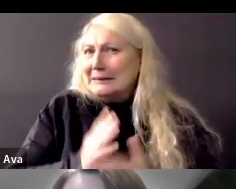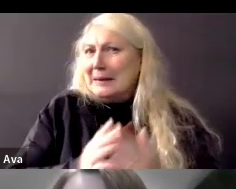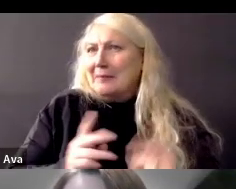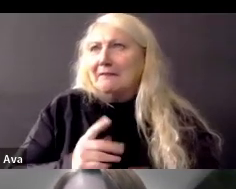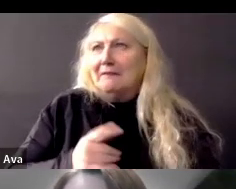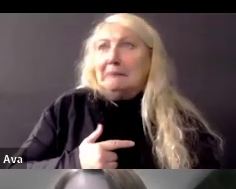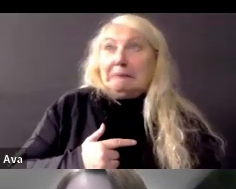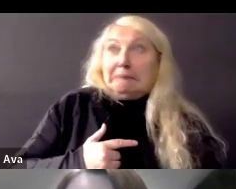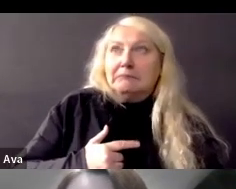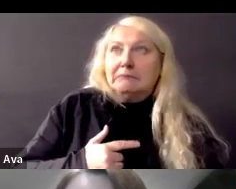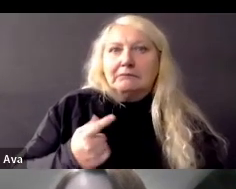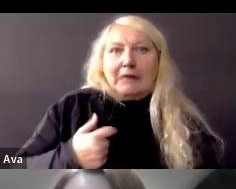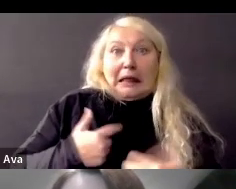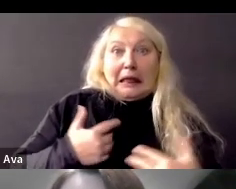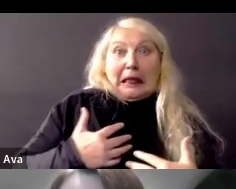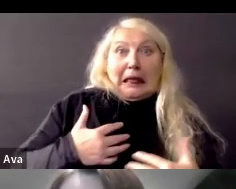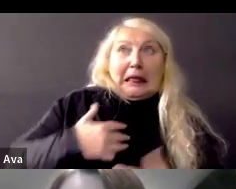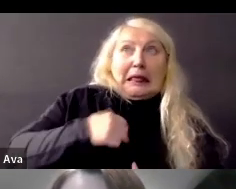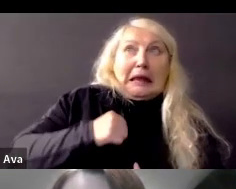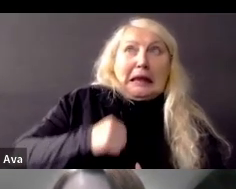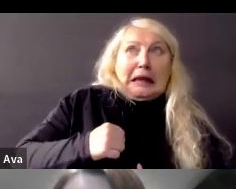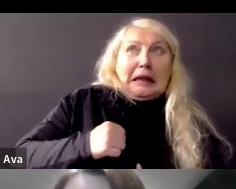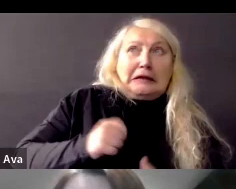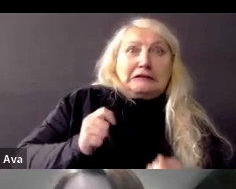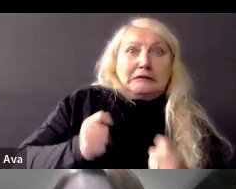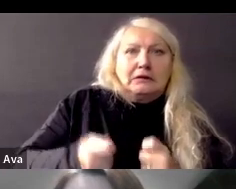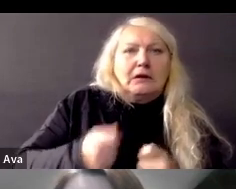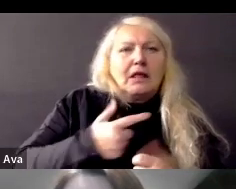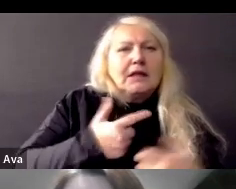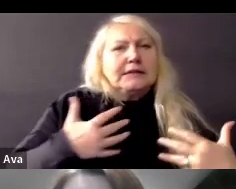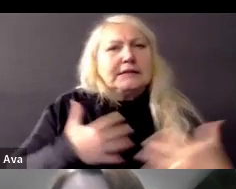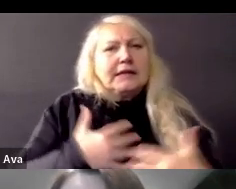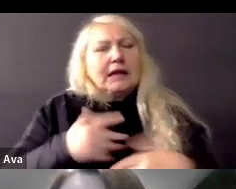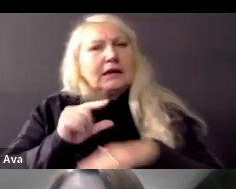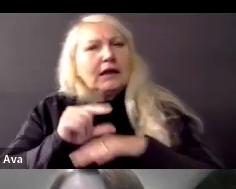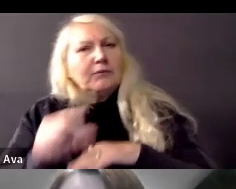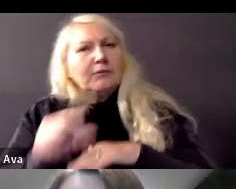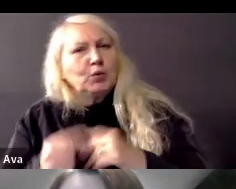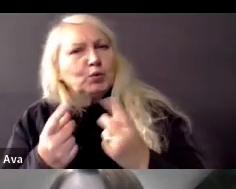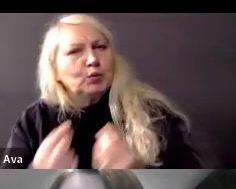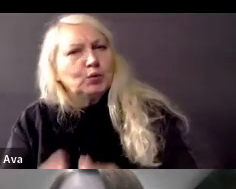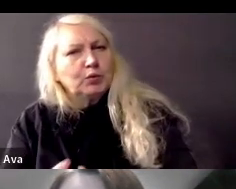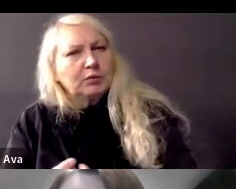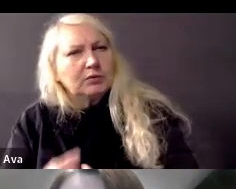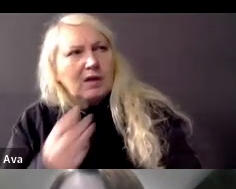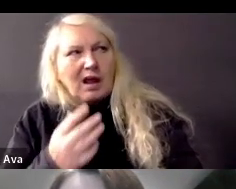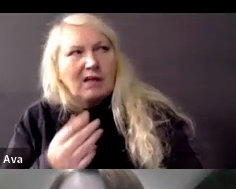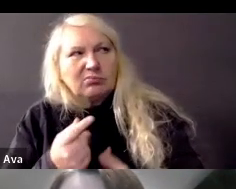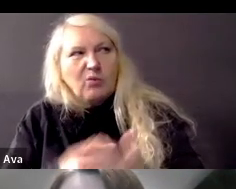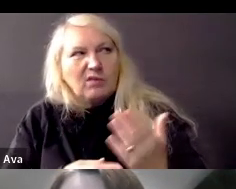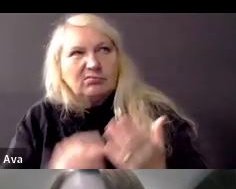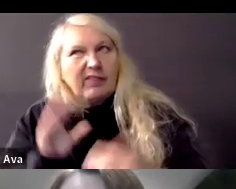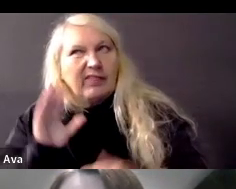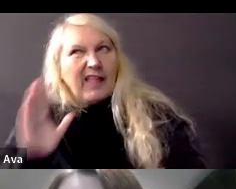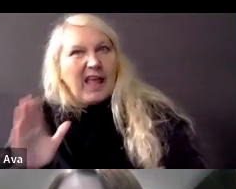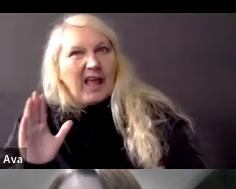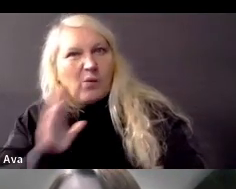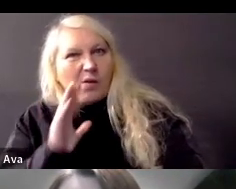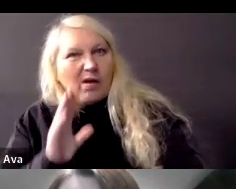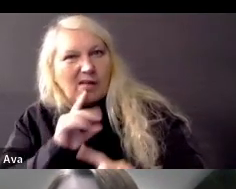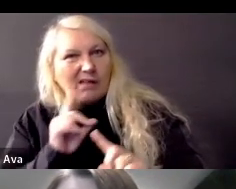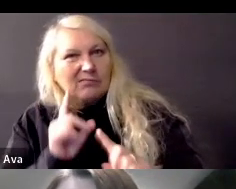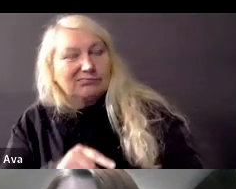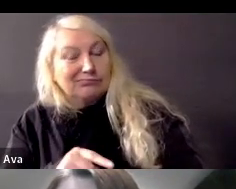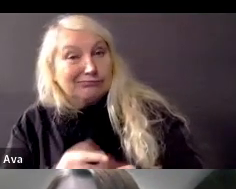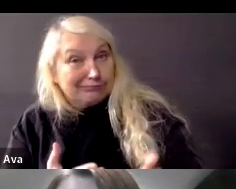too because they're scared of what the government will do and what they will say. I